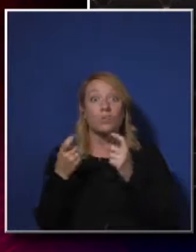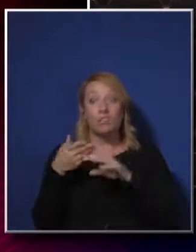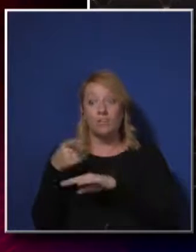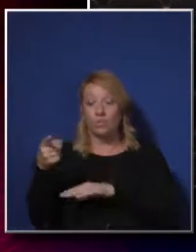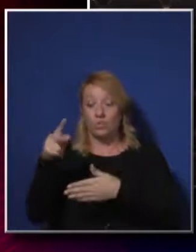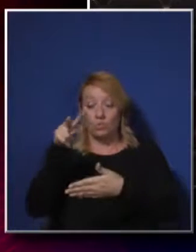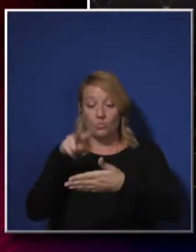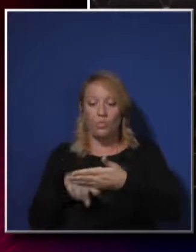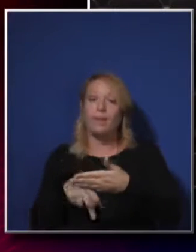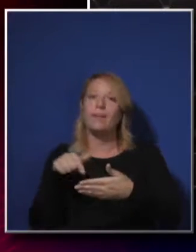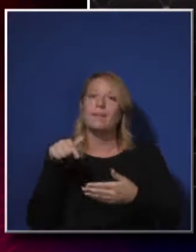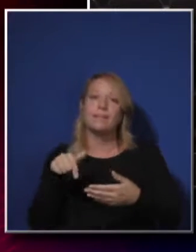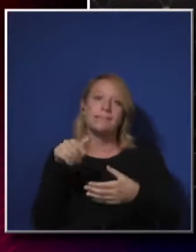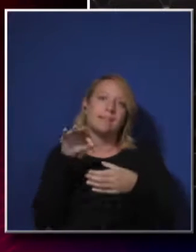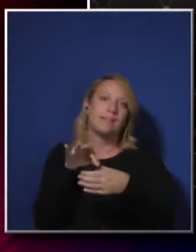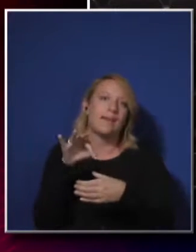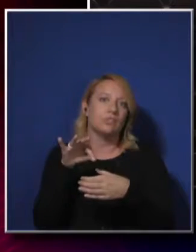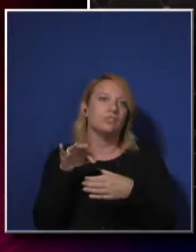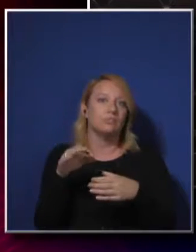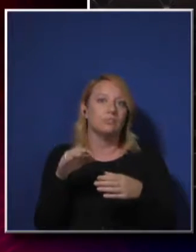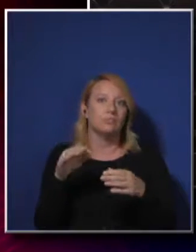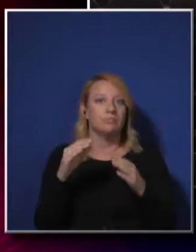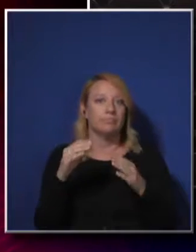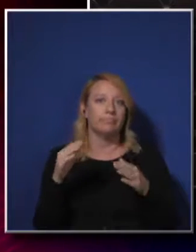is an action item.